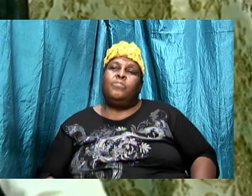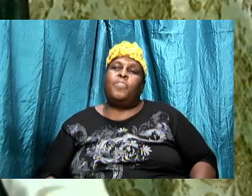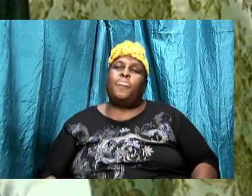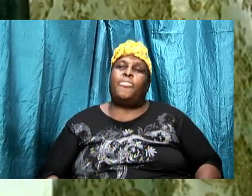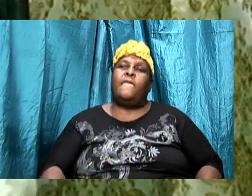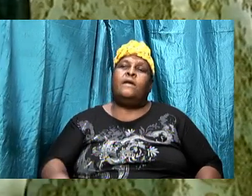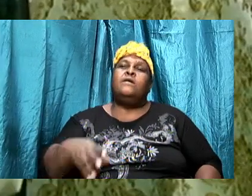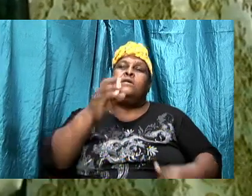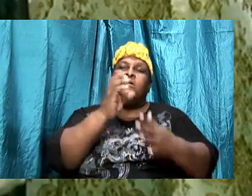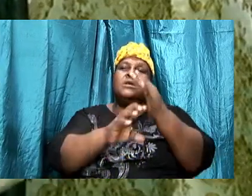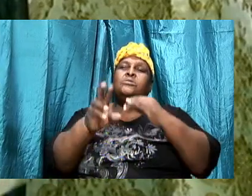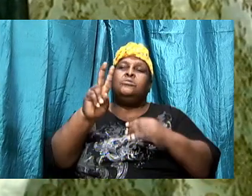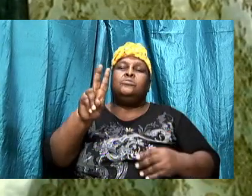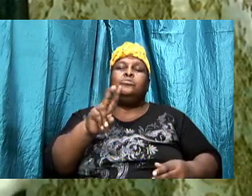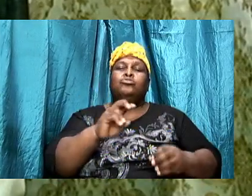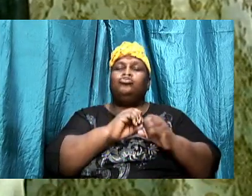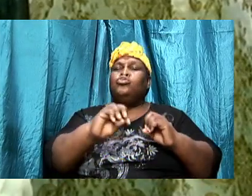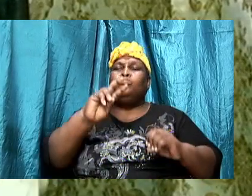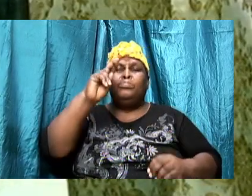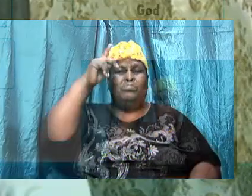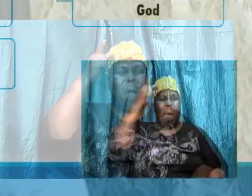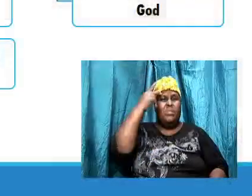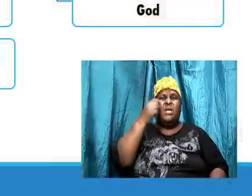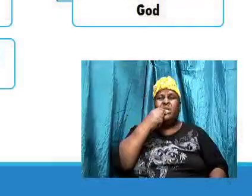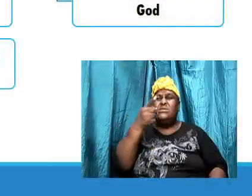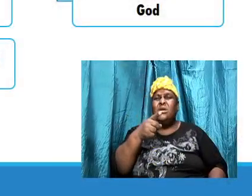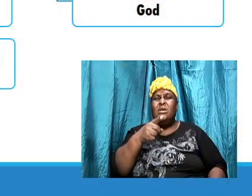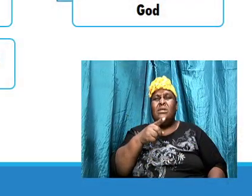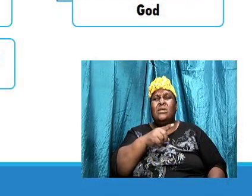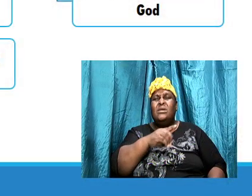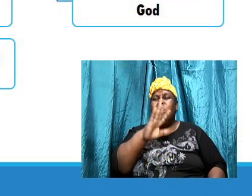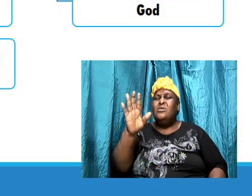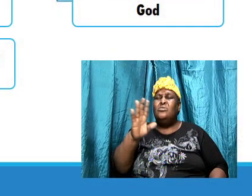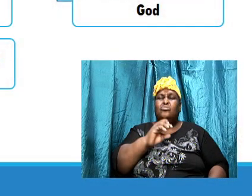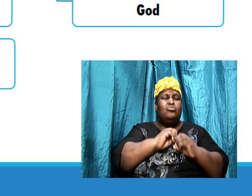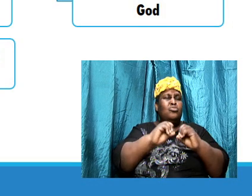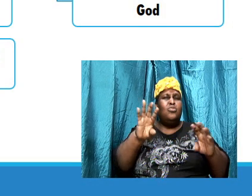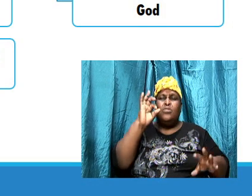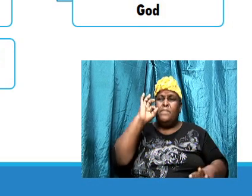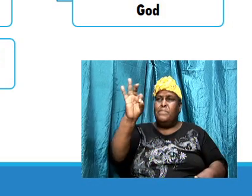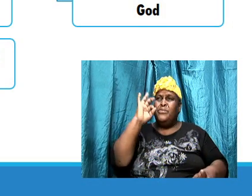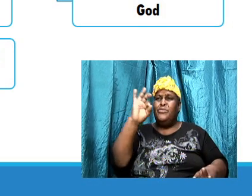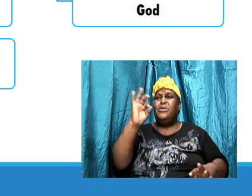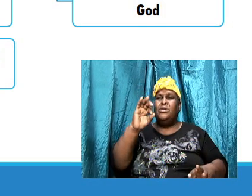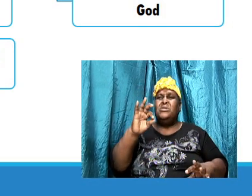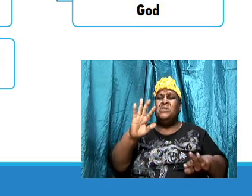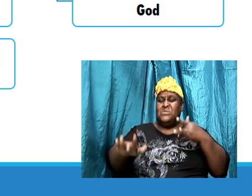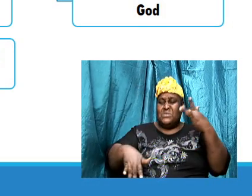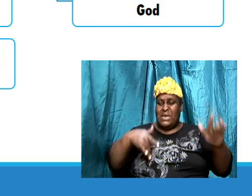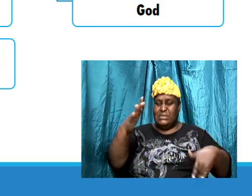not preach to excite. He doesn't use,